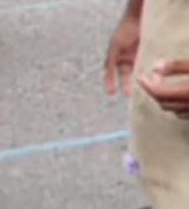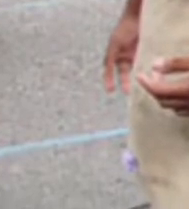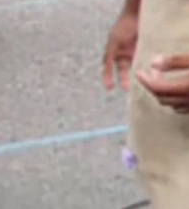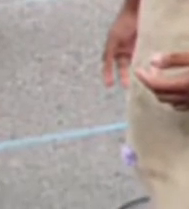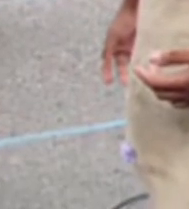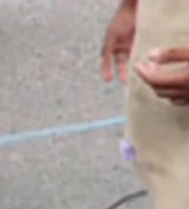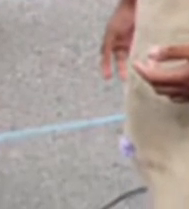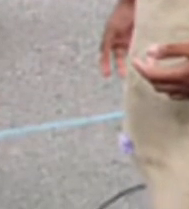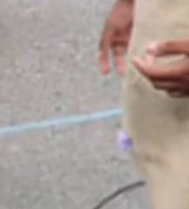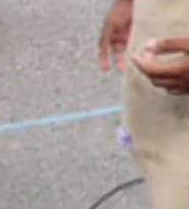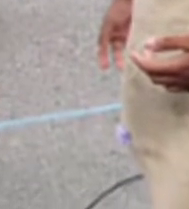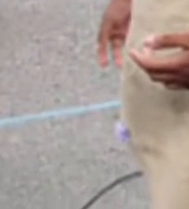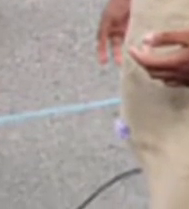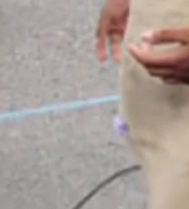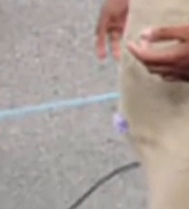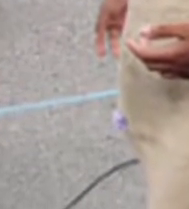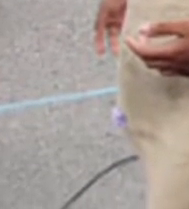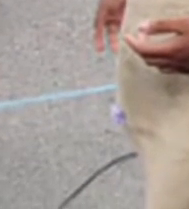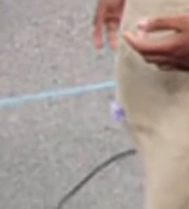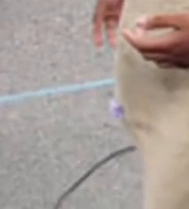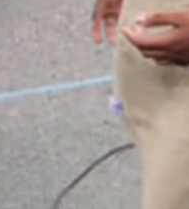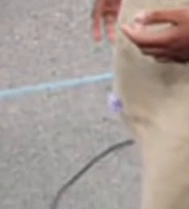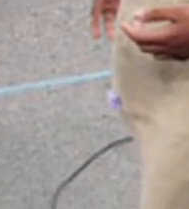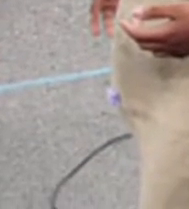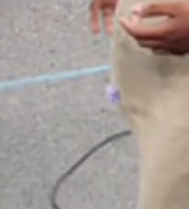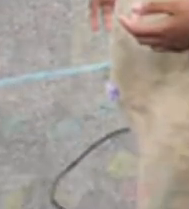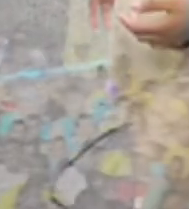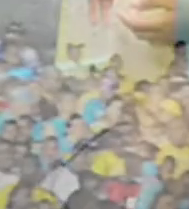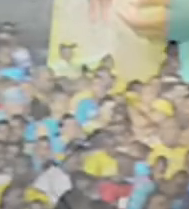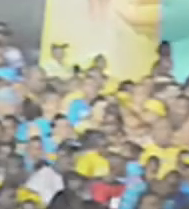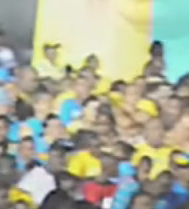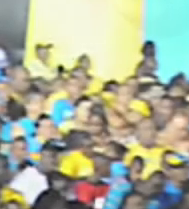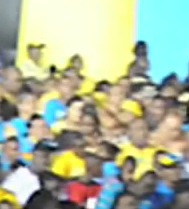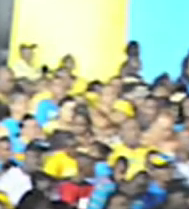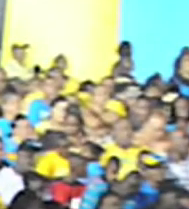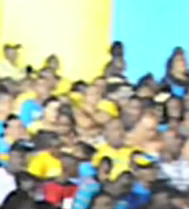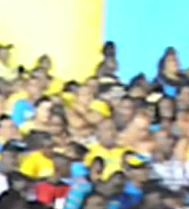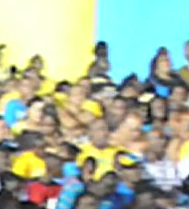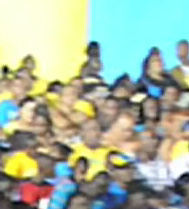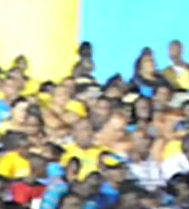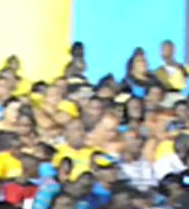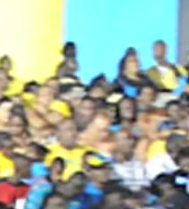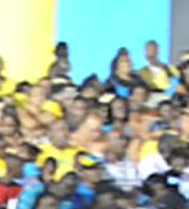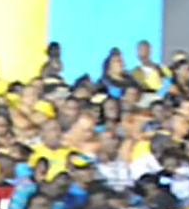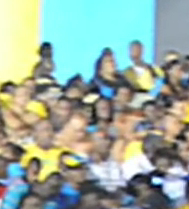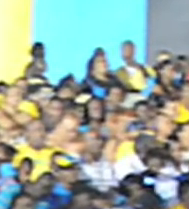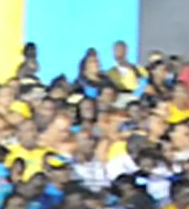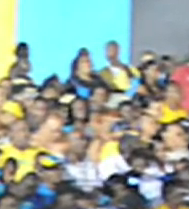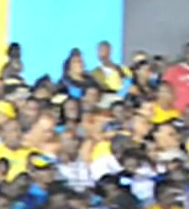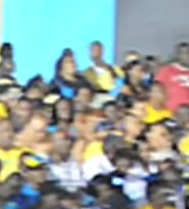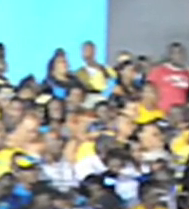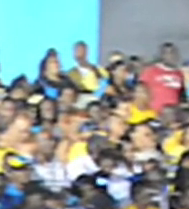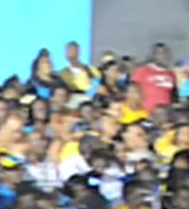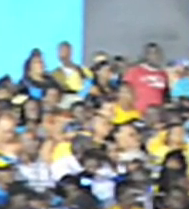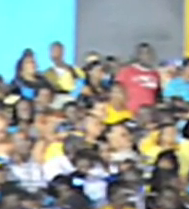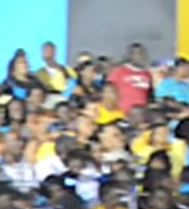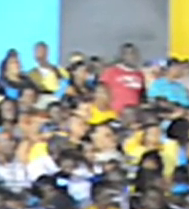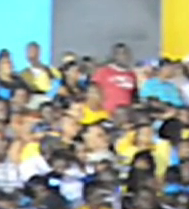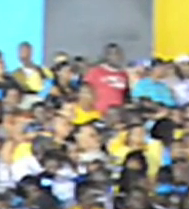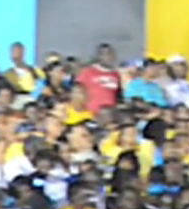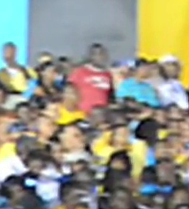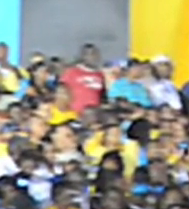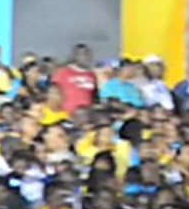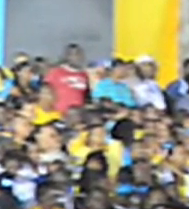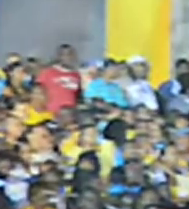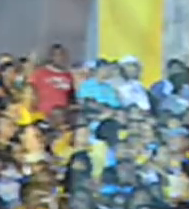living here in the Bahamas, having been born here and reared here and spent all my